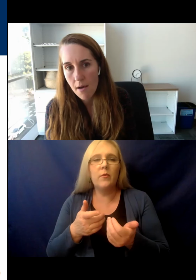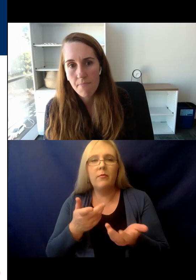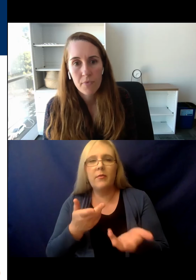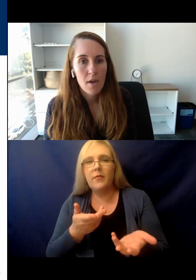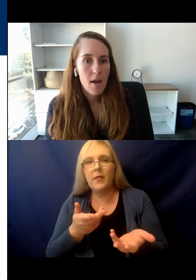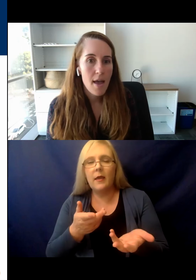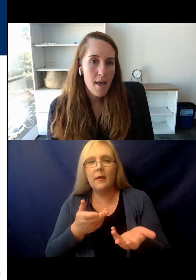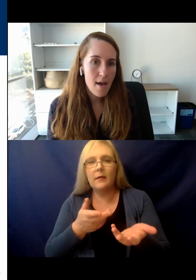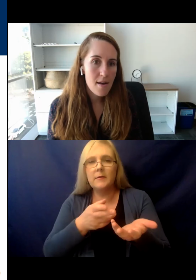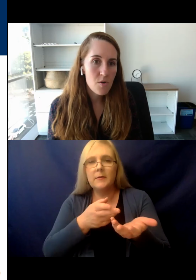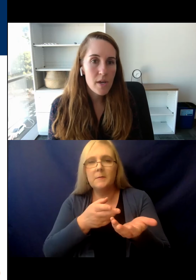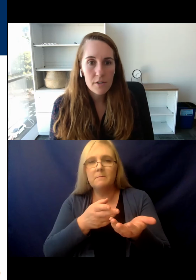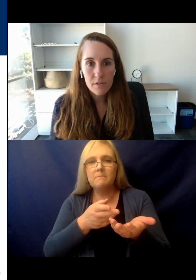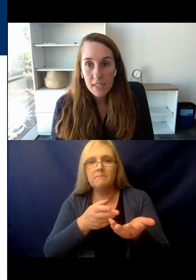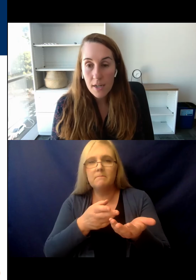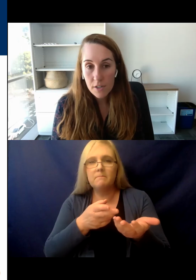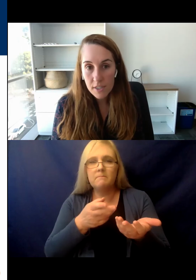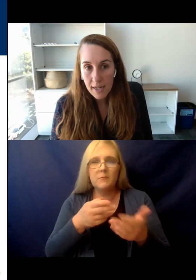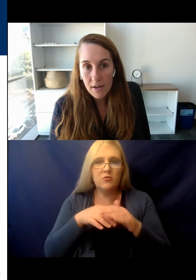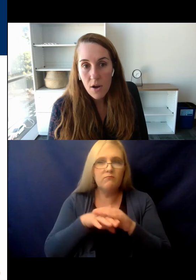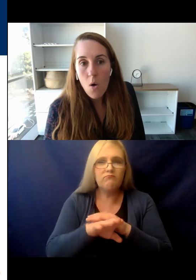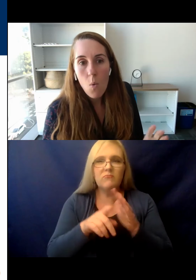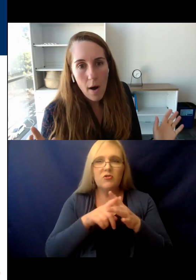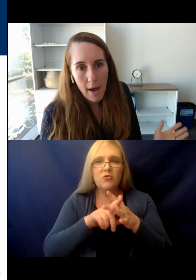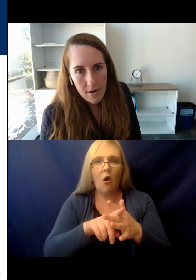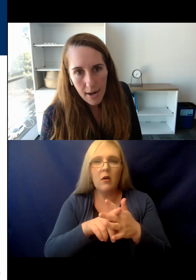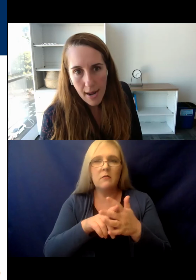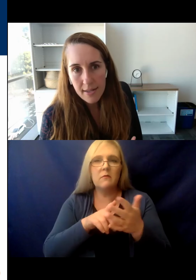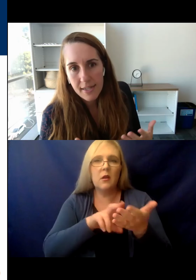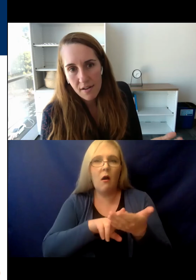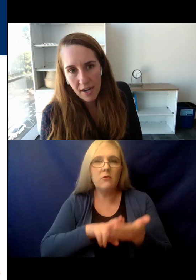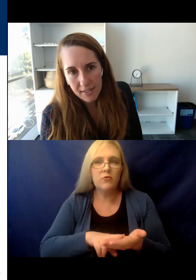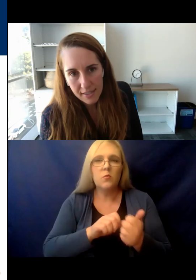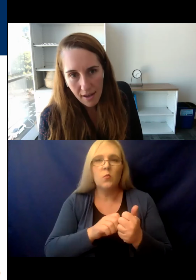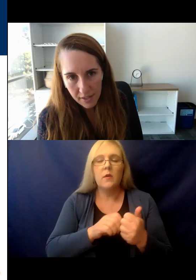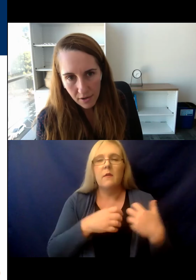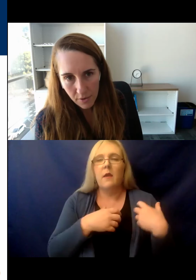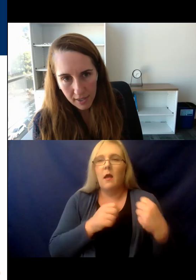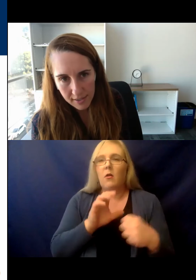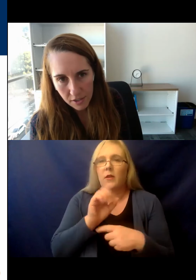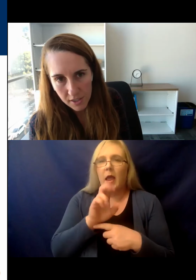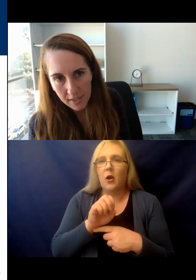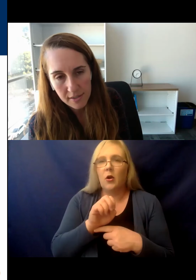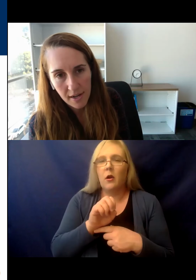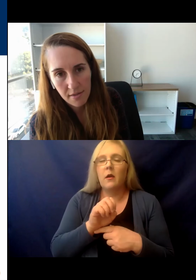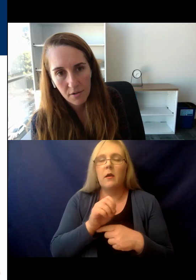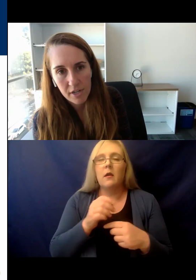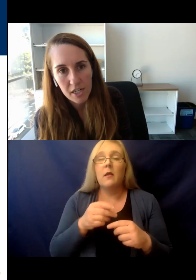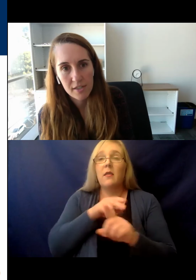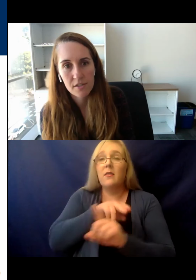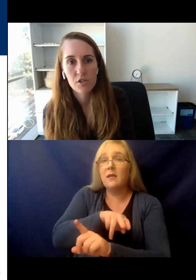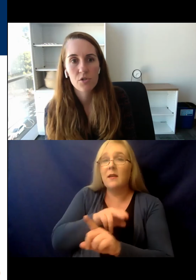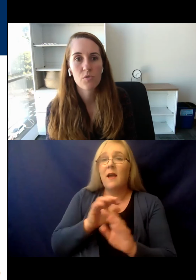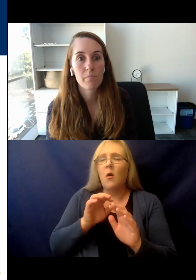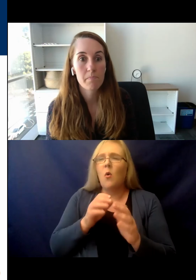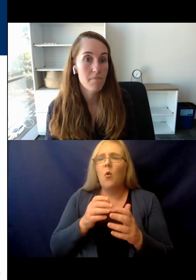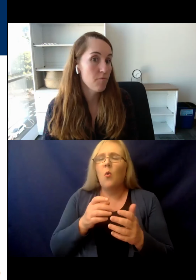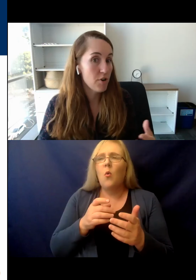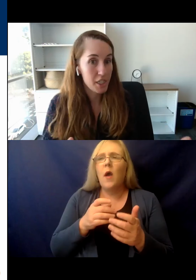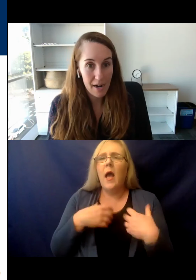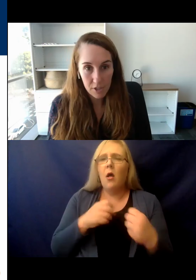partnerships. And we also need to understand what incentivizes healthcare organizations in their regions